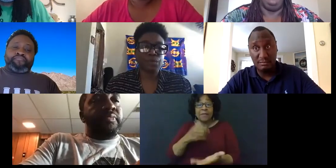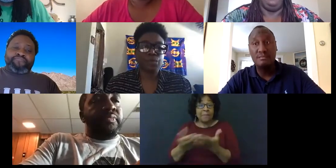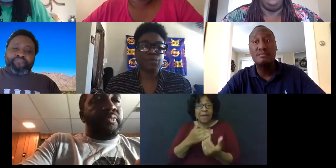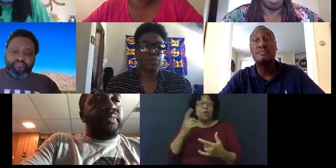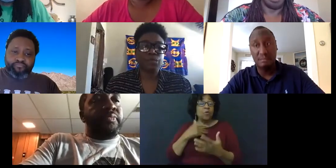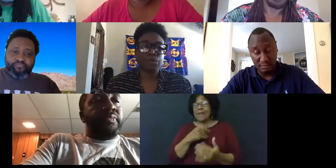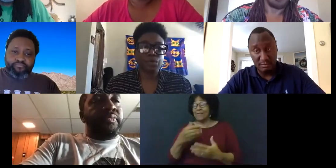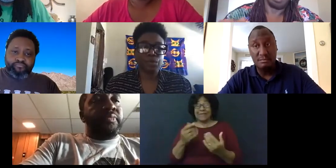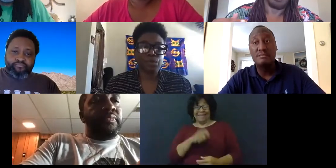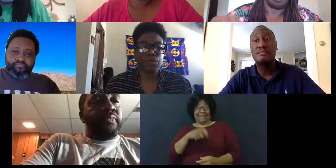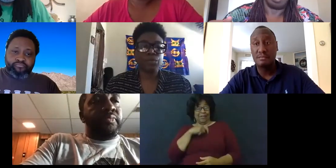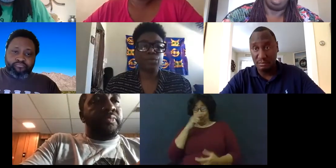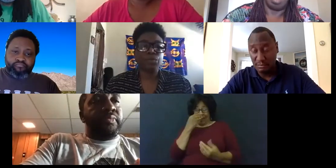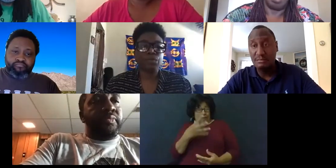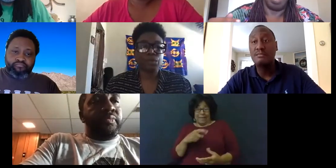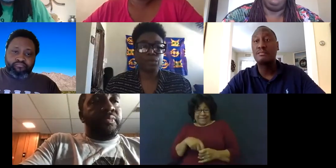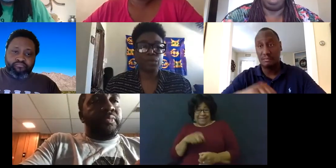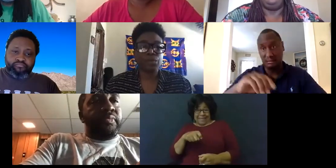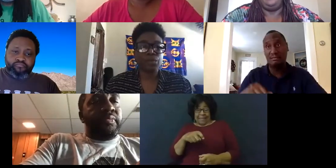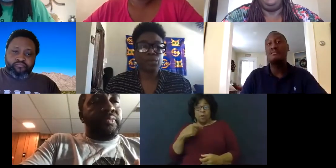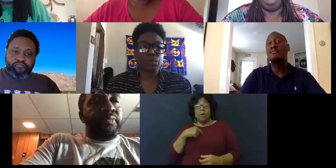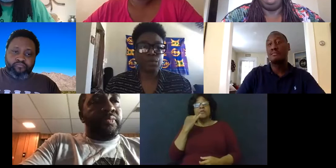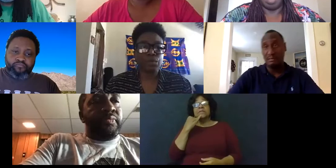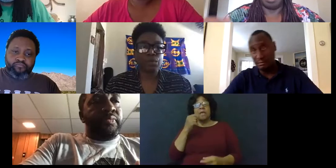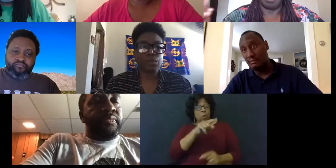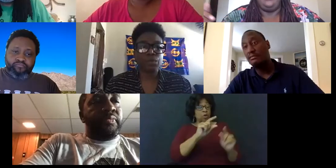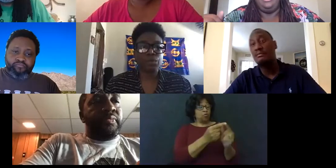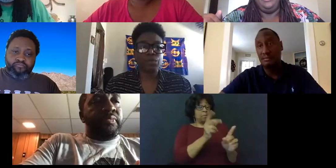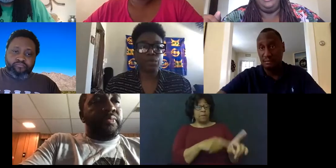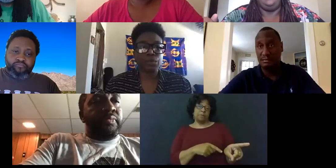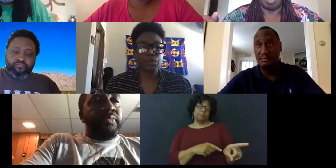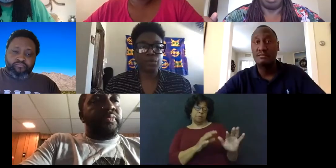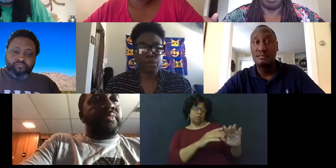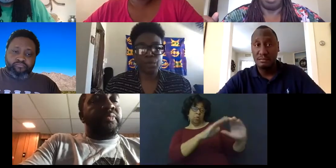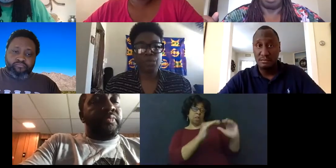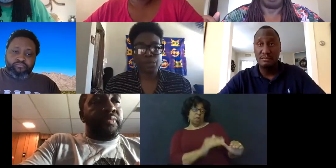needs are. Because to be able to say to one group of people, you're less than me,